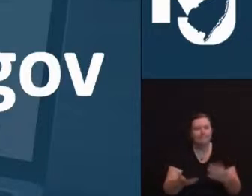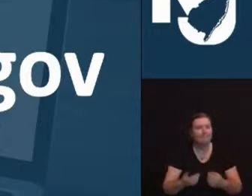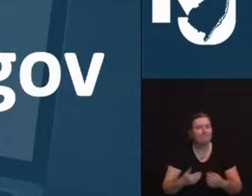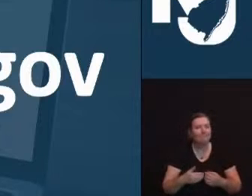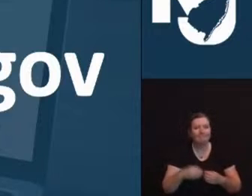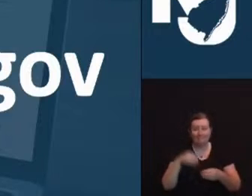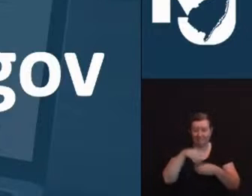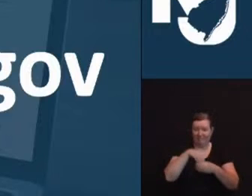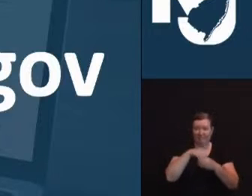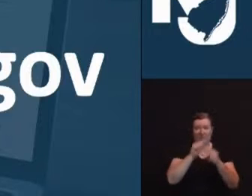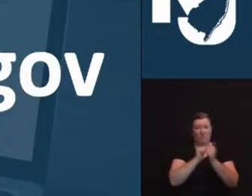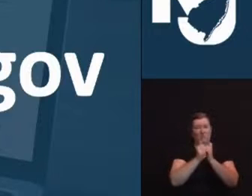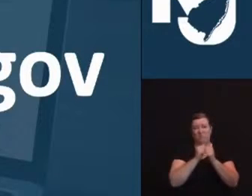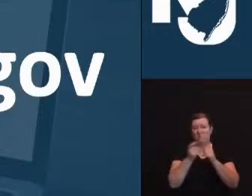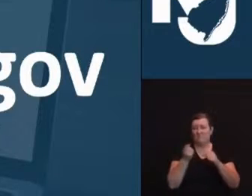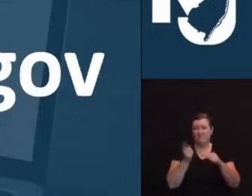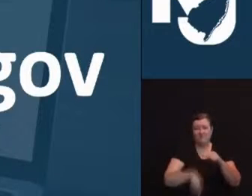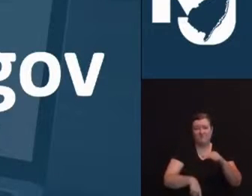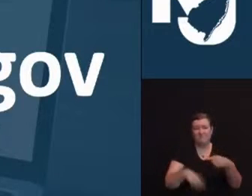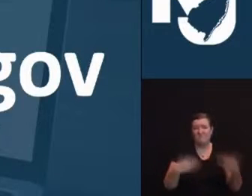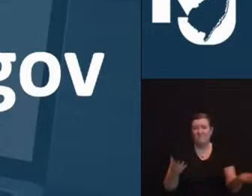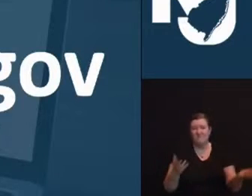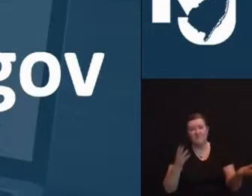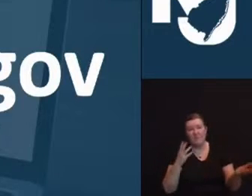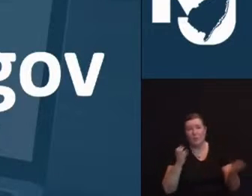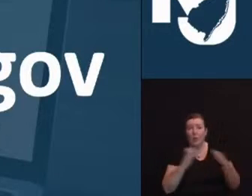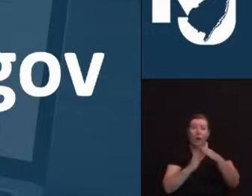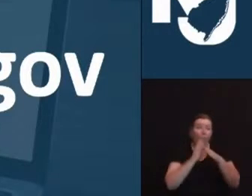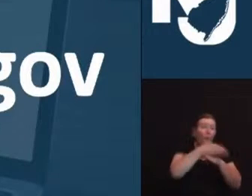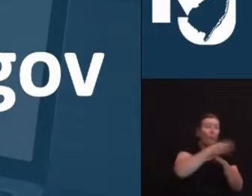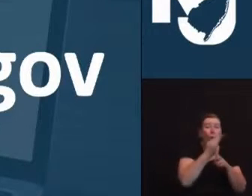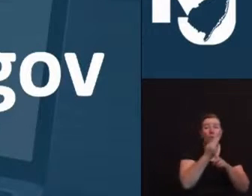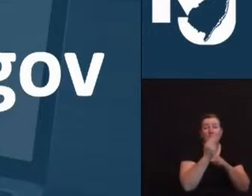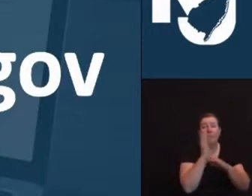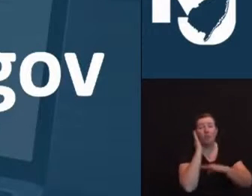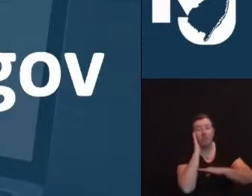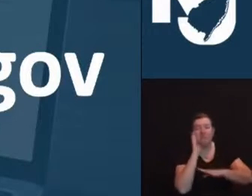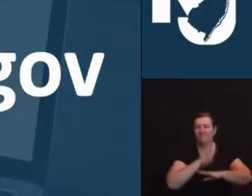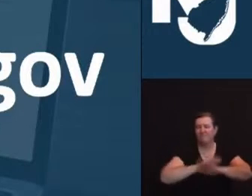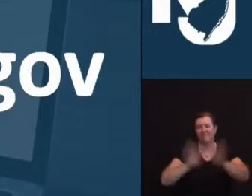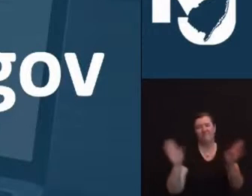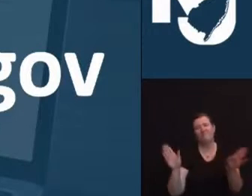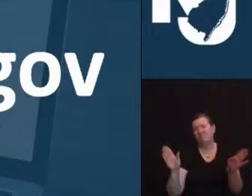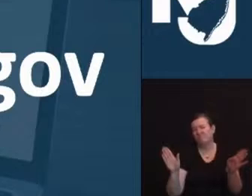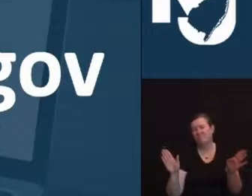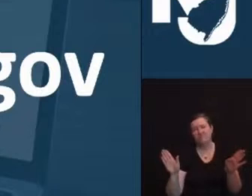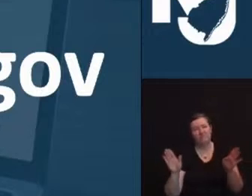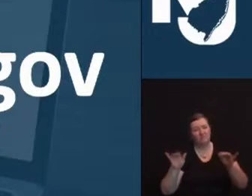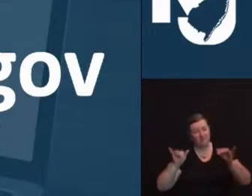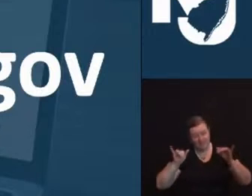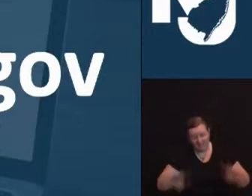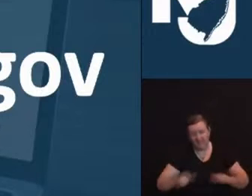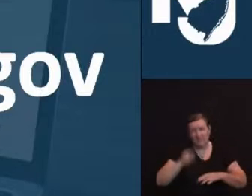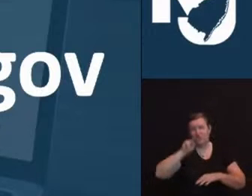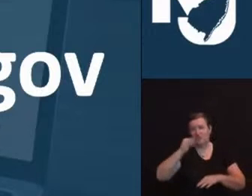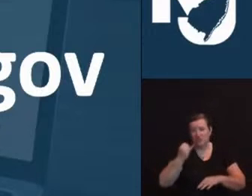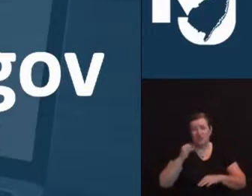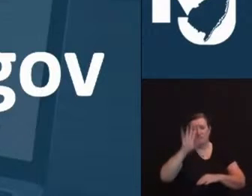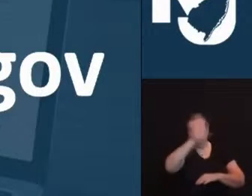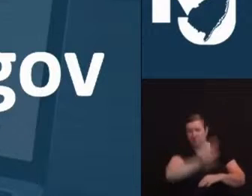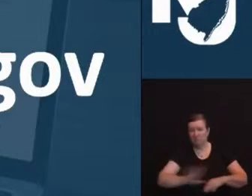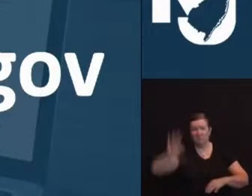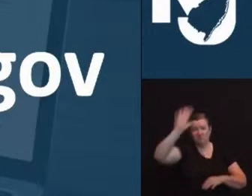other people, you're staying overnight in hotels, and that's no longer on. I want to say very specifically, hockey is in our